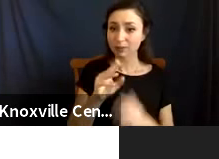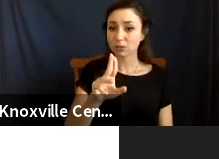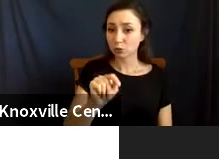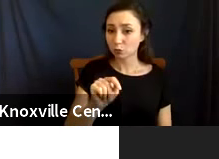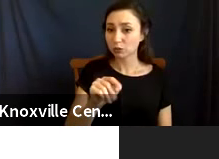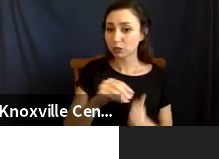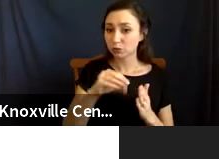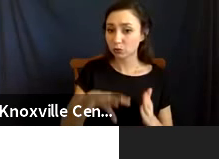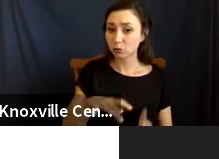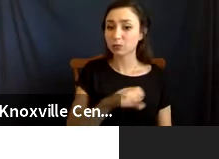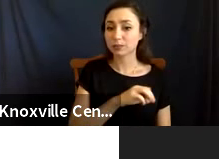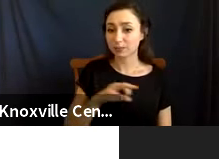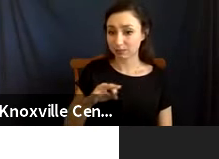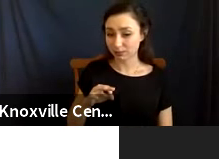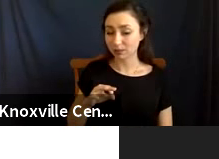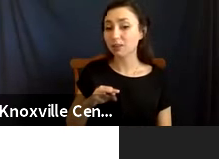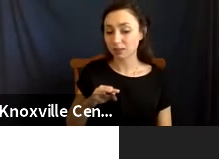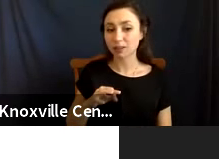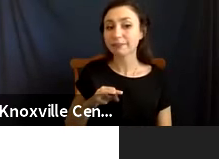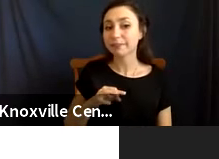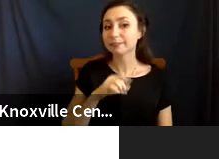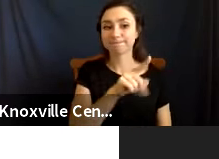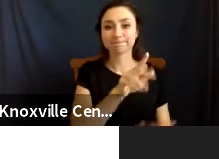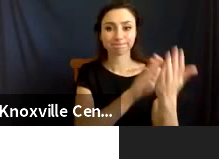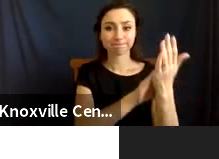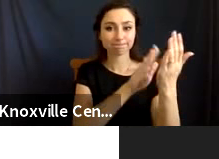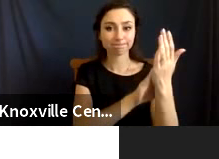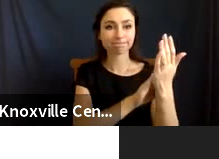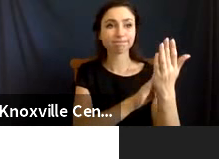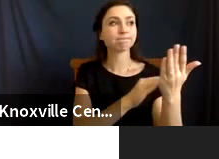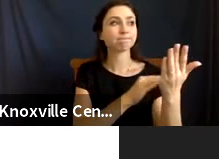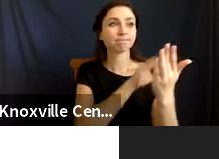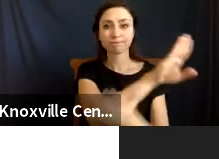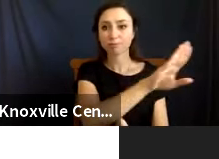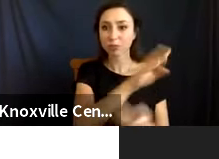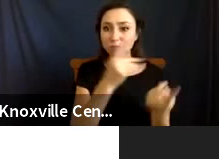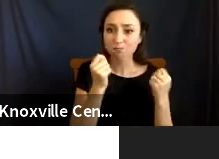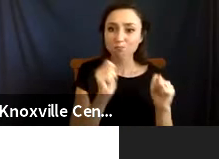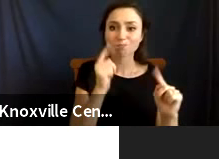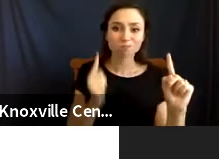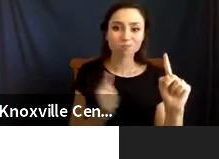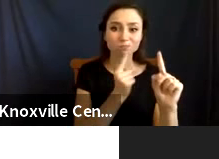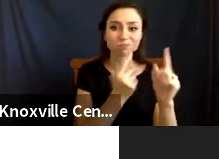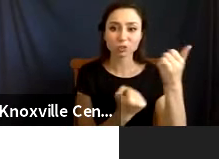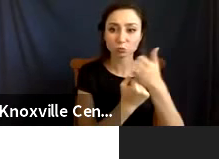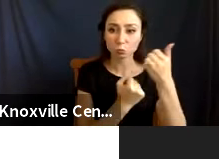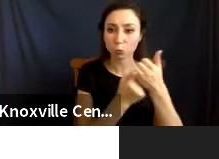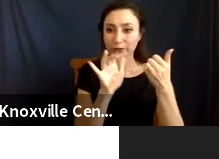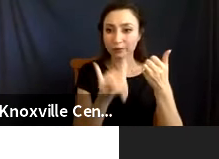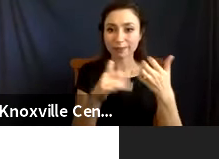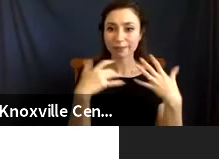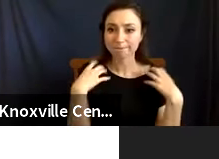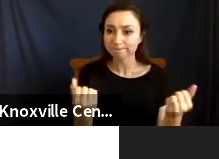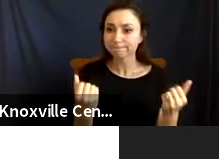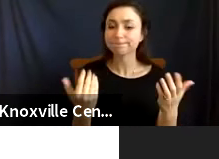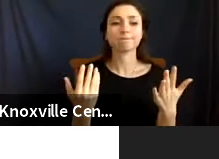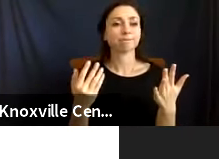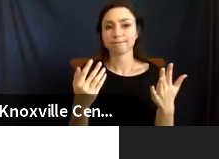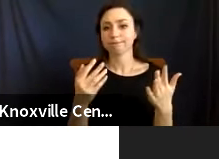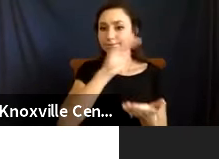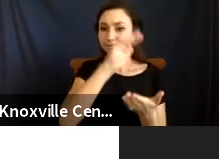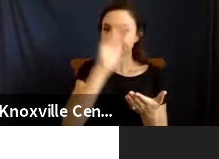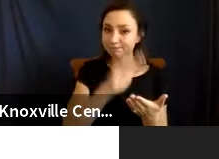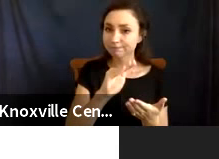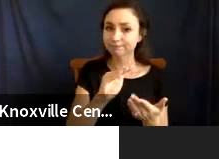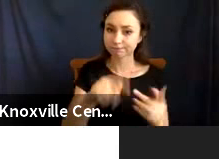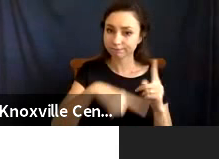and staff that are to be commended on their efforts focused on supporting that very outcome. However,